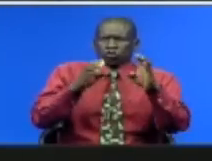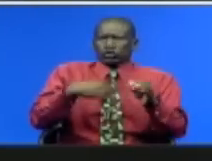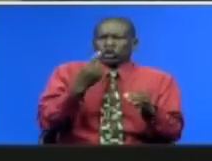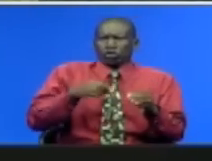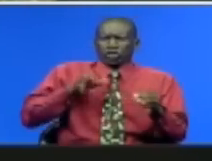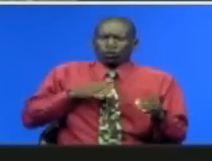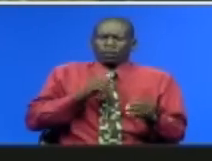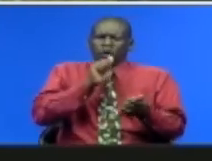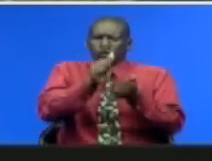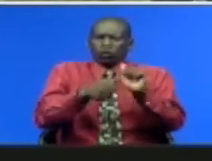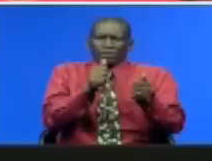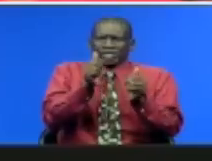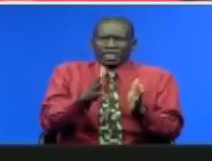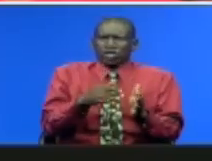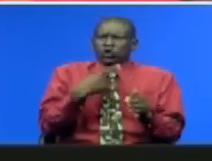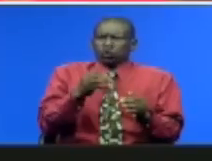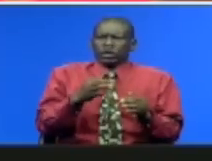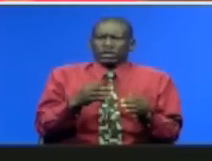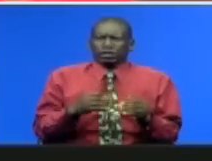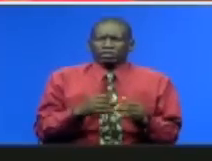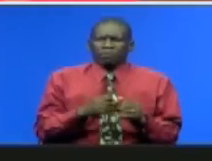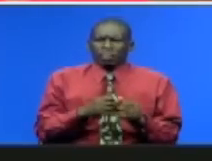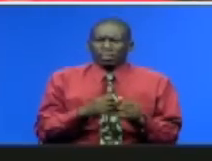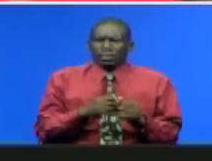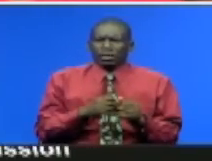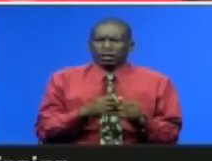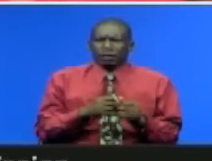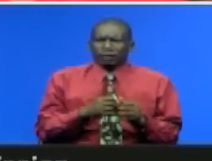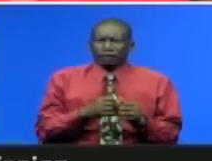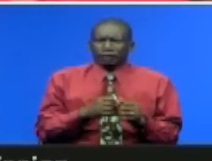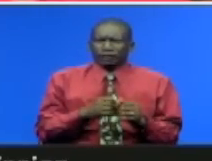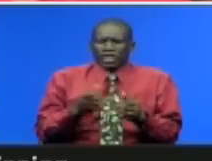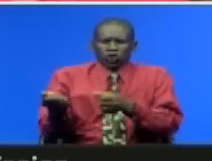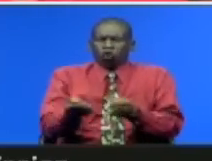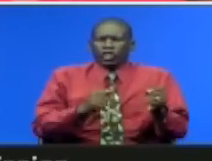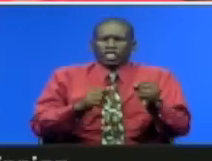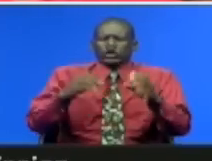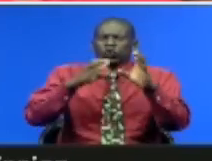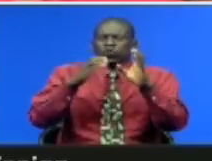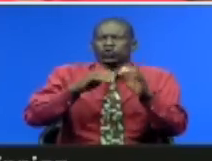contestant, and hockey coach Jules Openda.